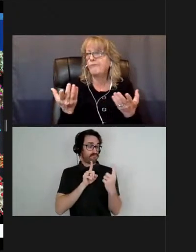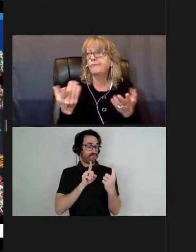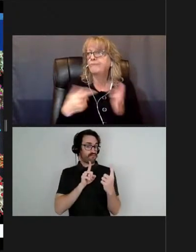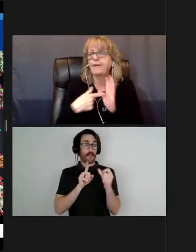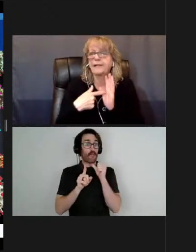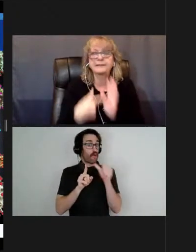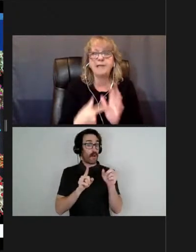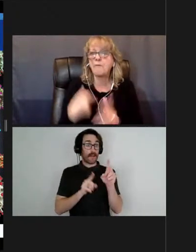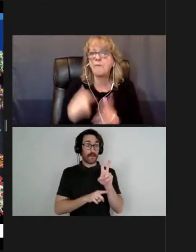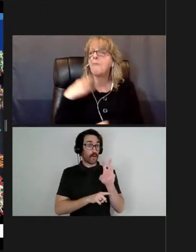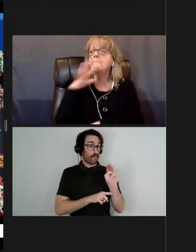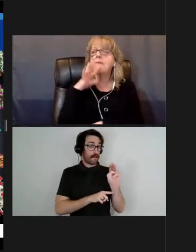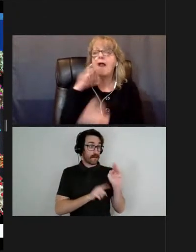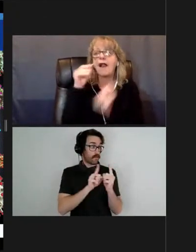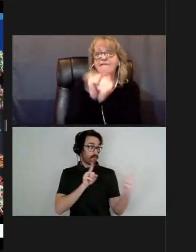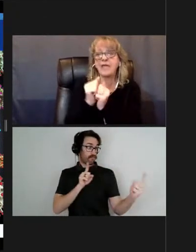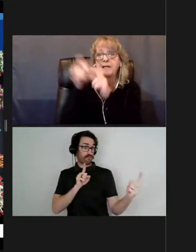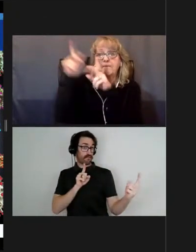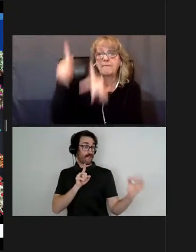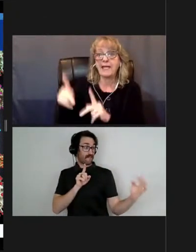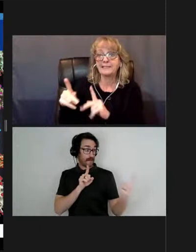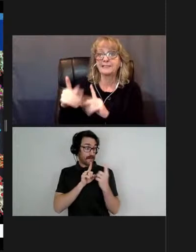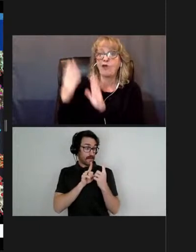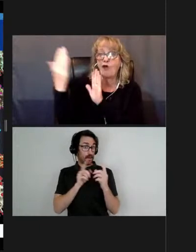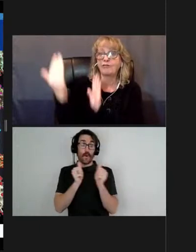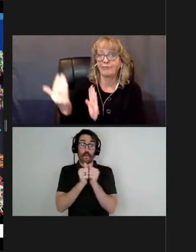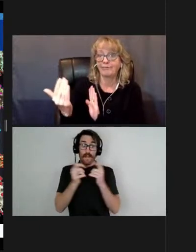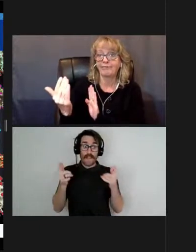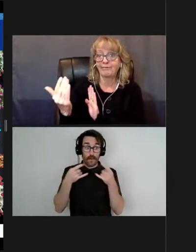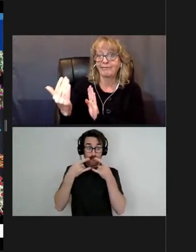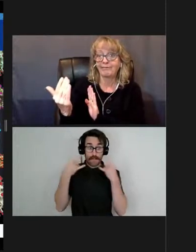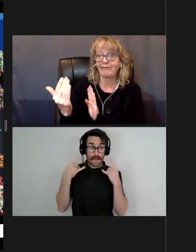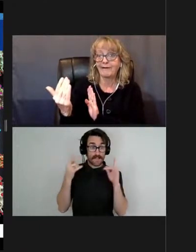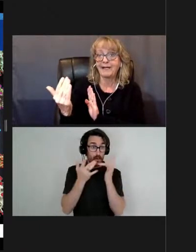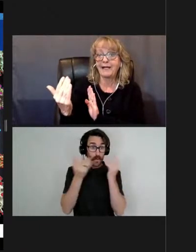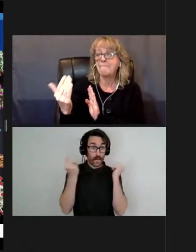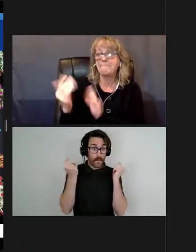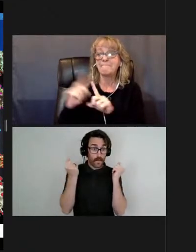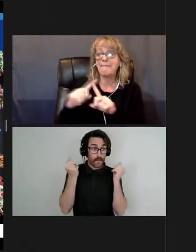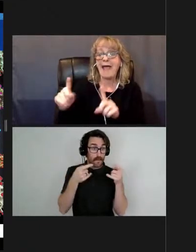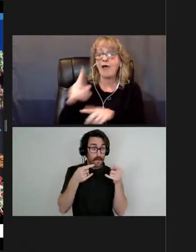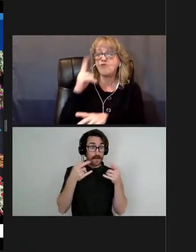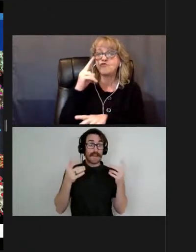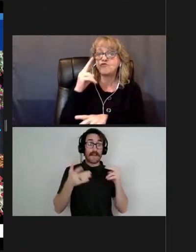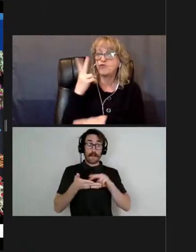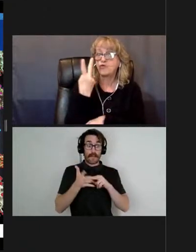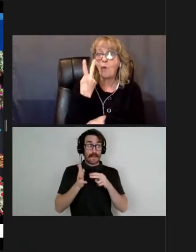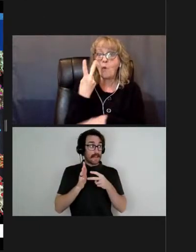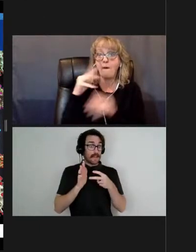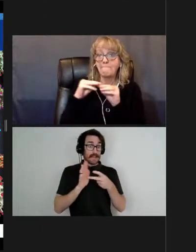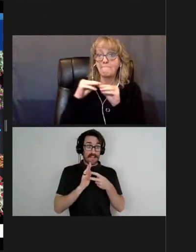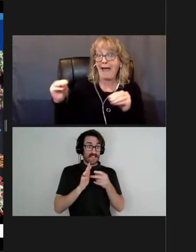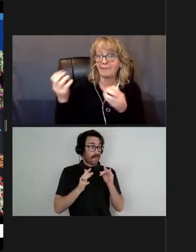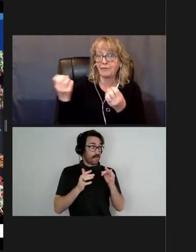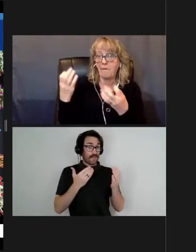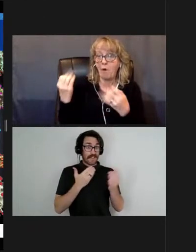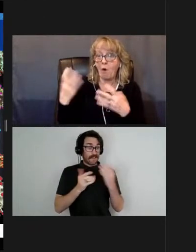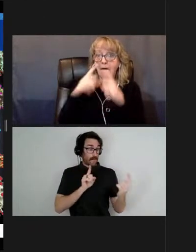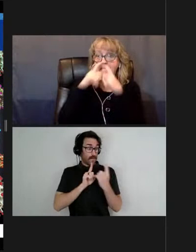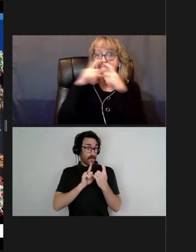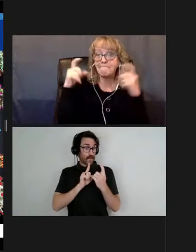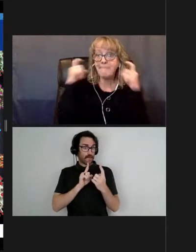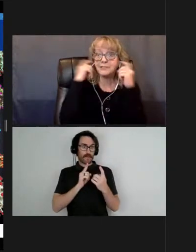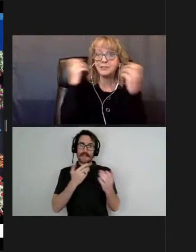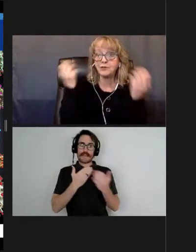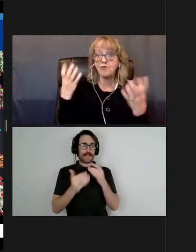2 meters, if we're not wearing a mask, so given the opportunity, there's an increased risk of transmission.